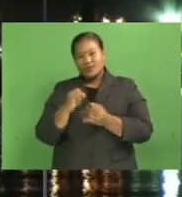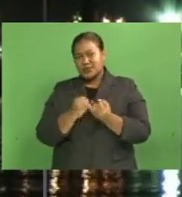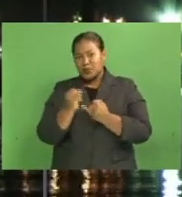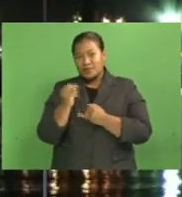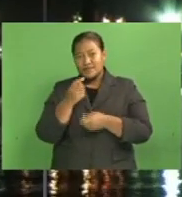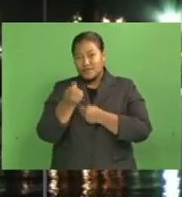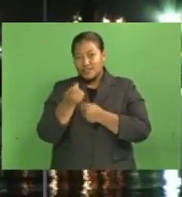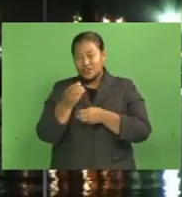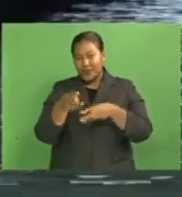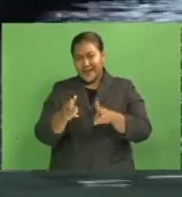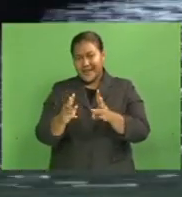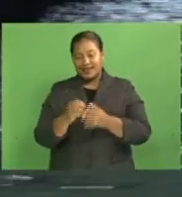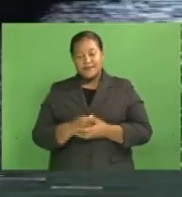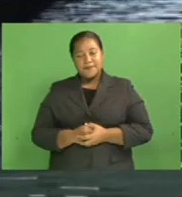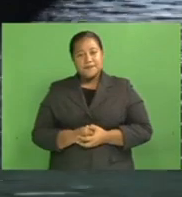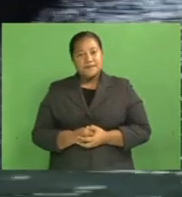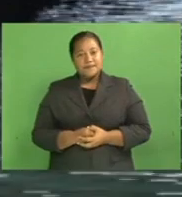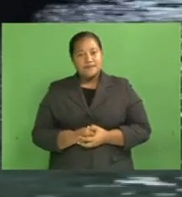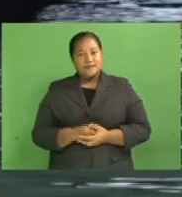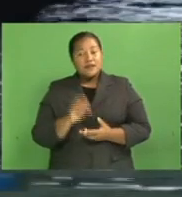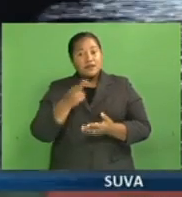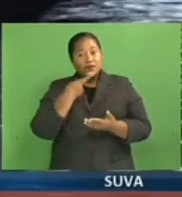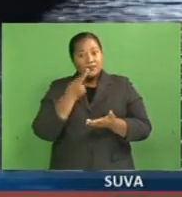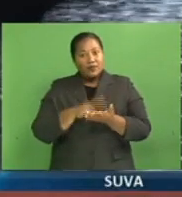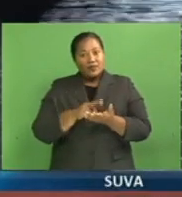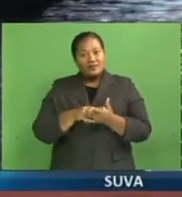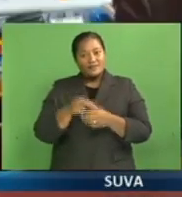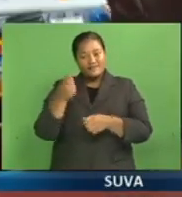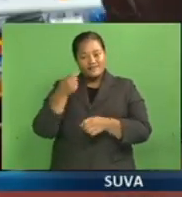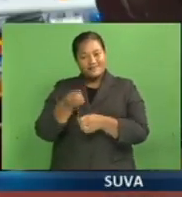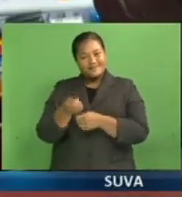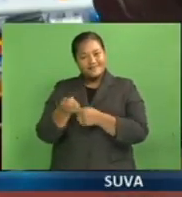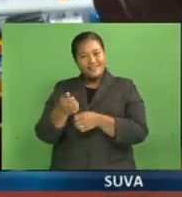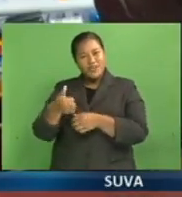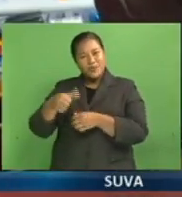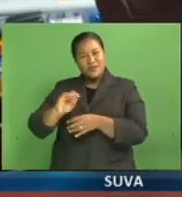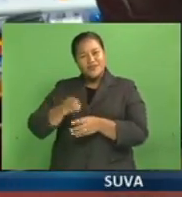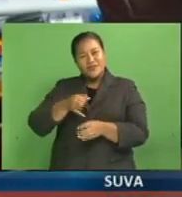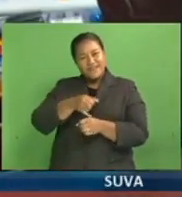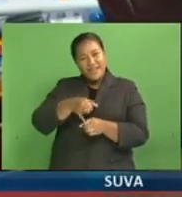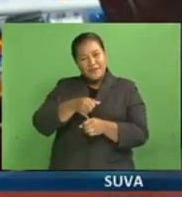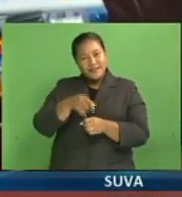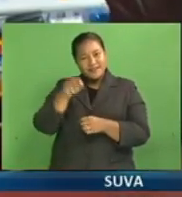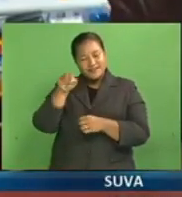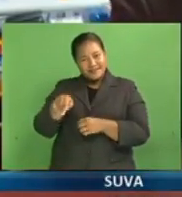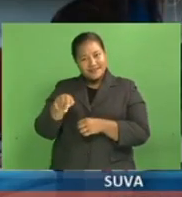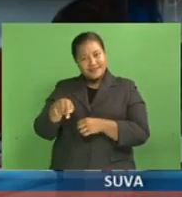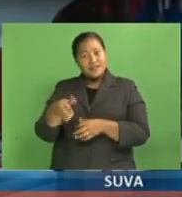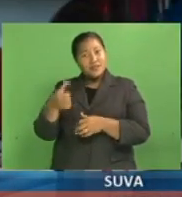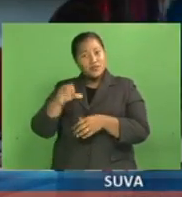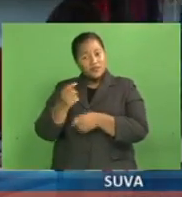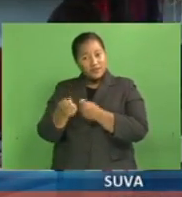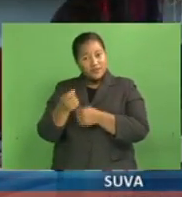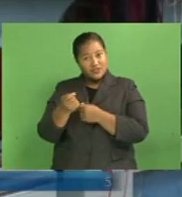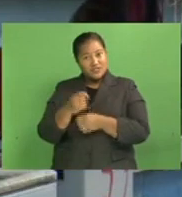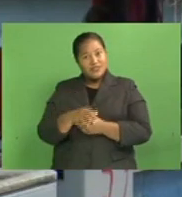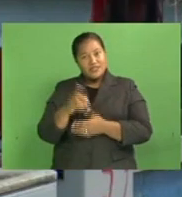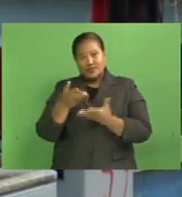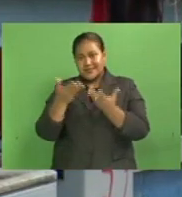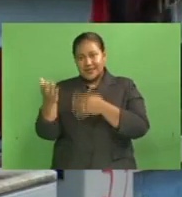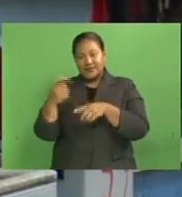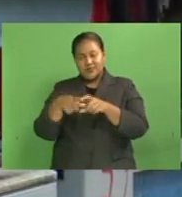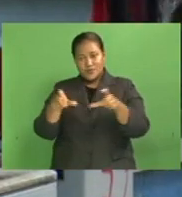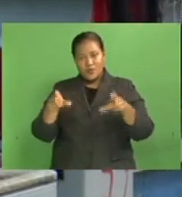Vavala reports. There is reports of dynamite fishing in the Western Division and a few cases are now before the courts. There's